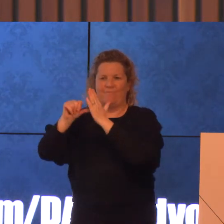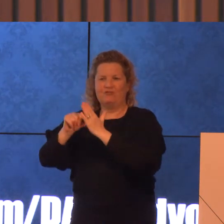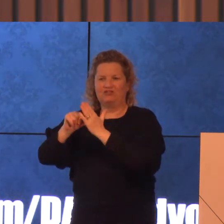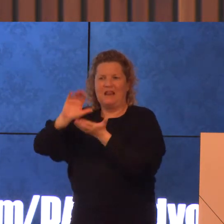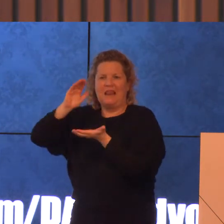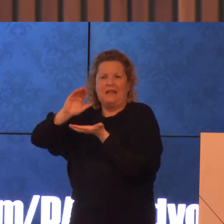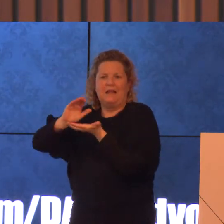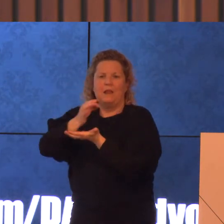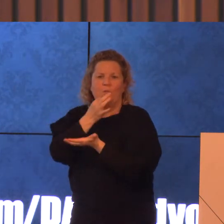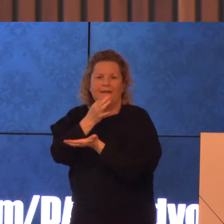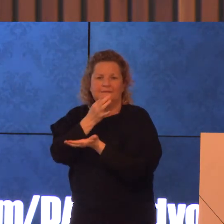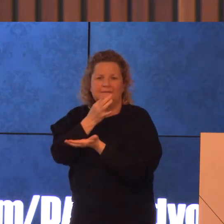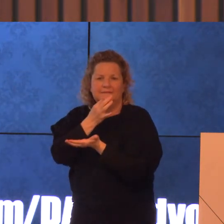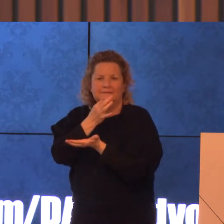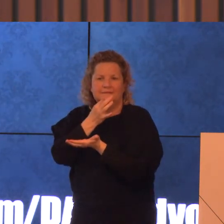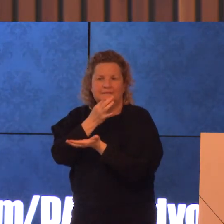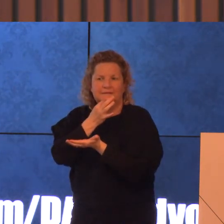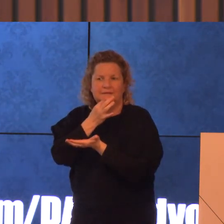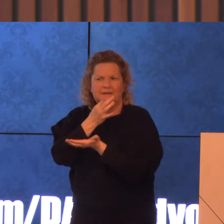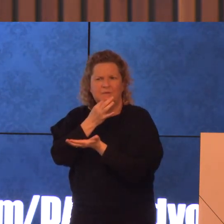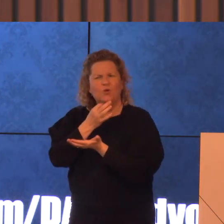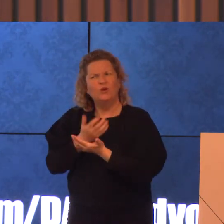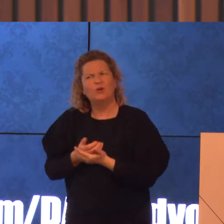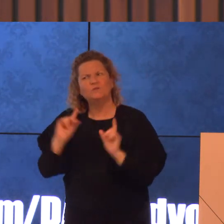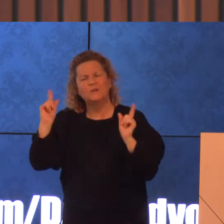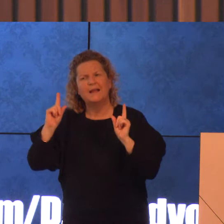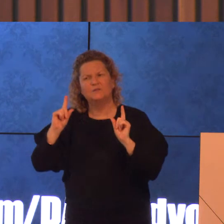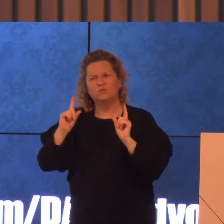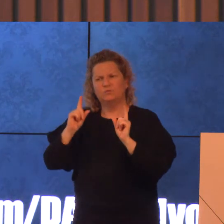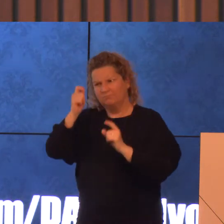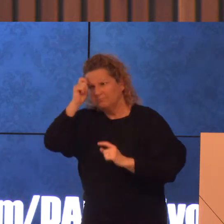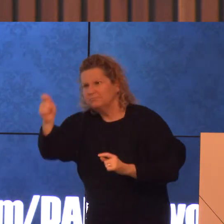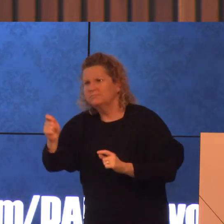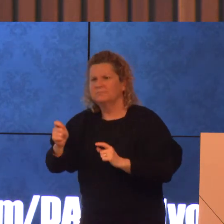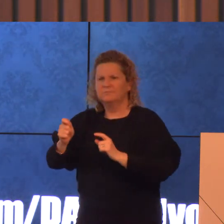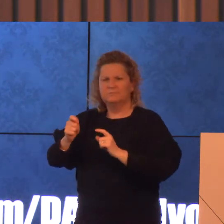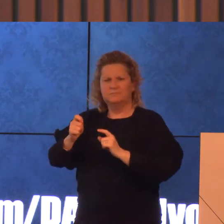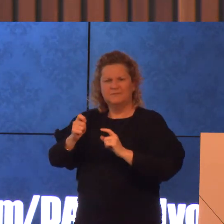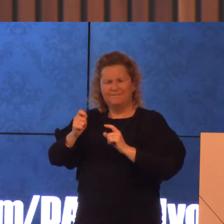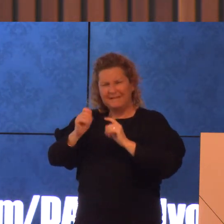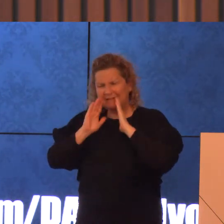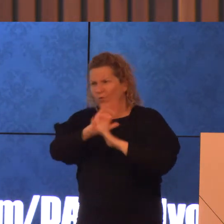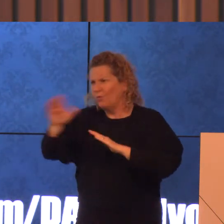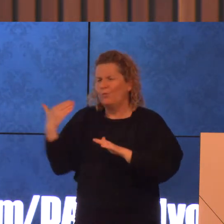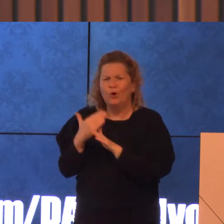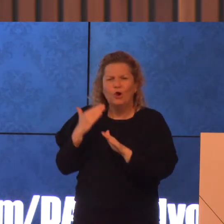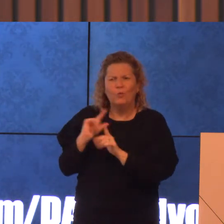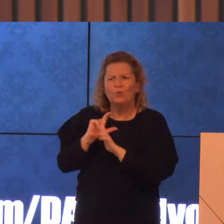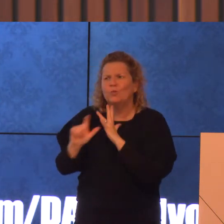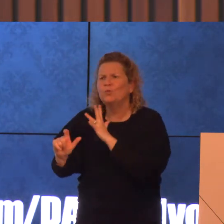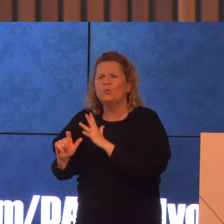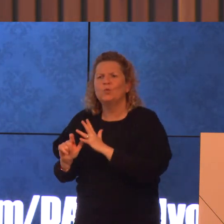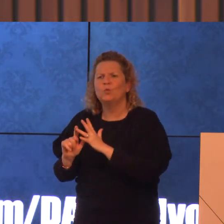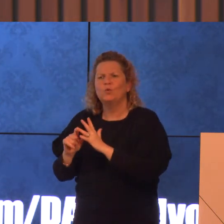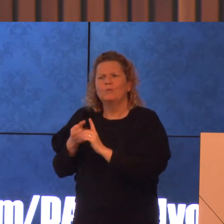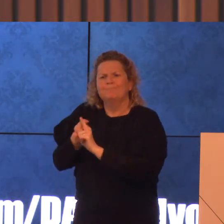Because today is about celebrating and acknowledging the fantastic work that you do and the fantastic difference that you make. And indeed, in the